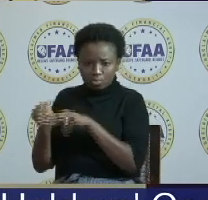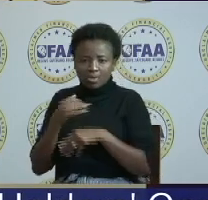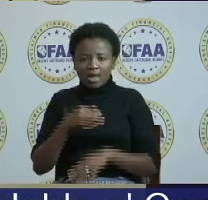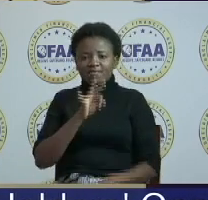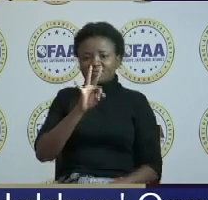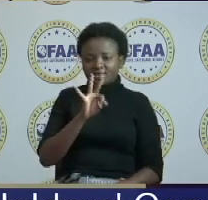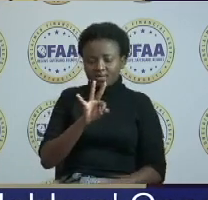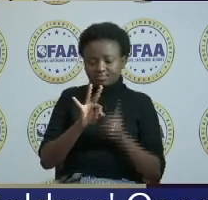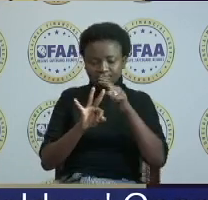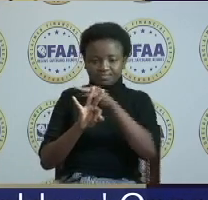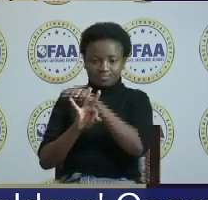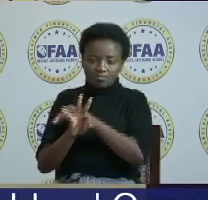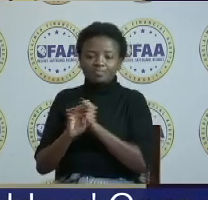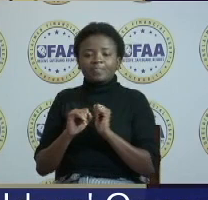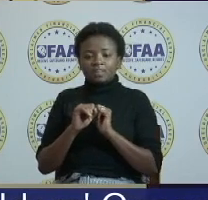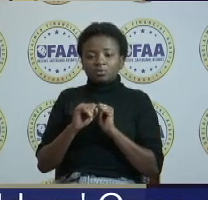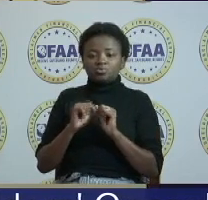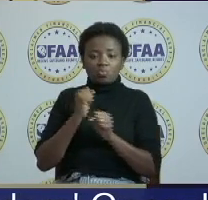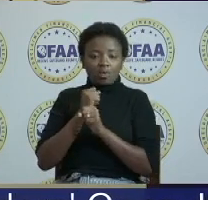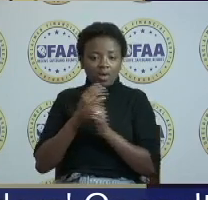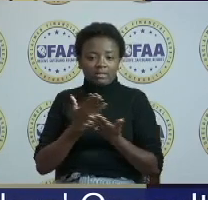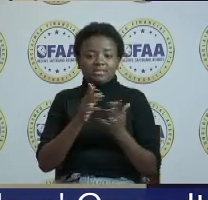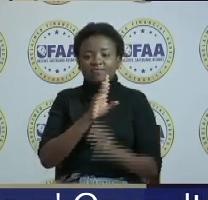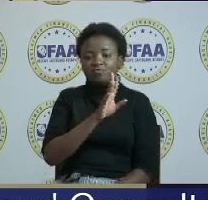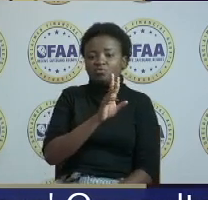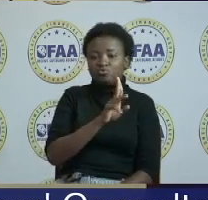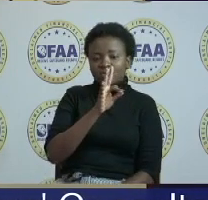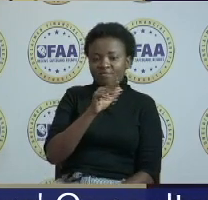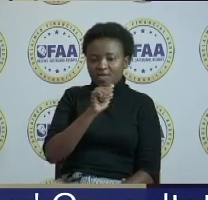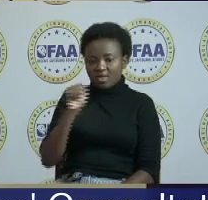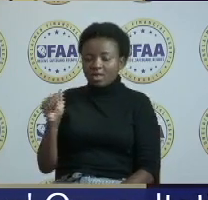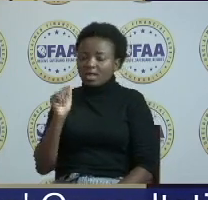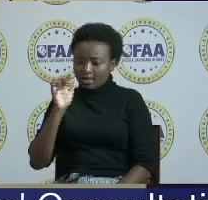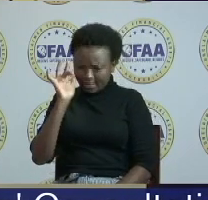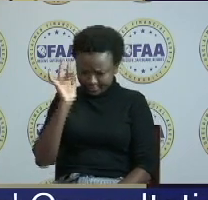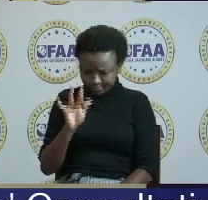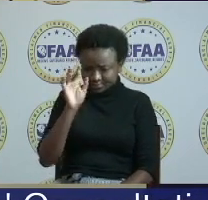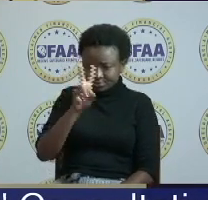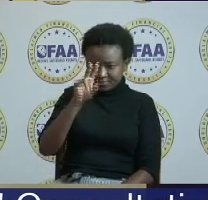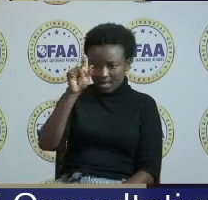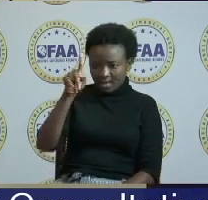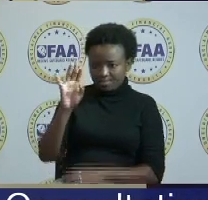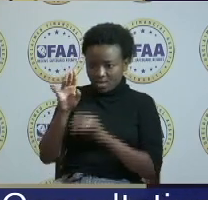the UFAA staff. And all you need to do is to click on the designated VIP lounge and wait to